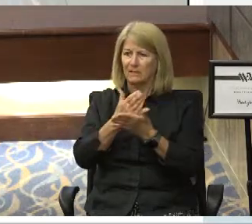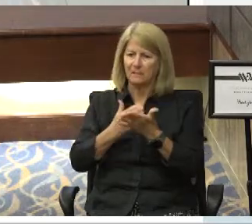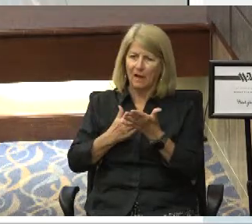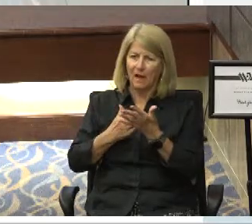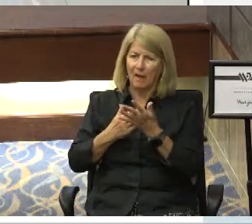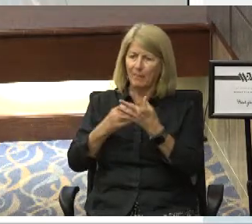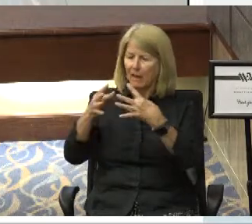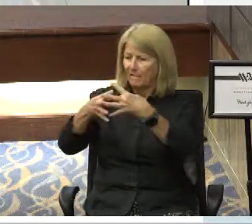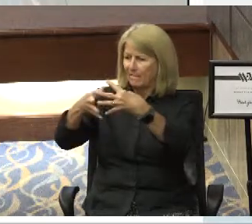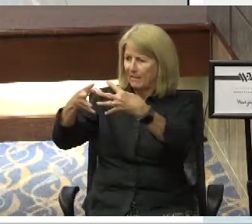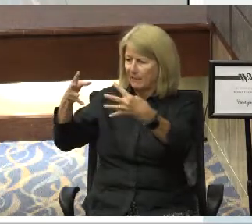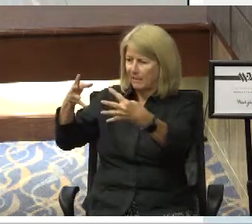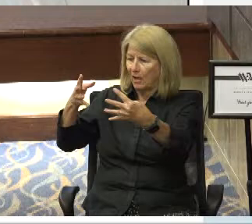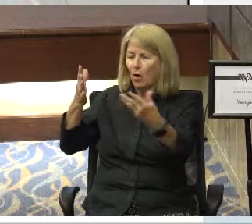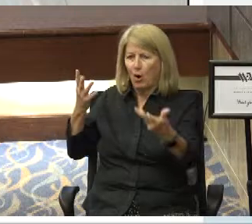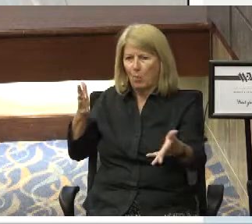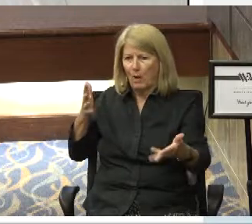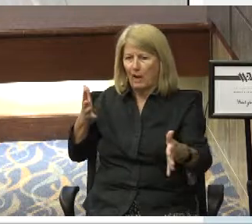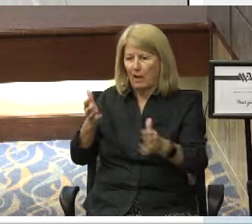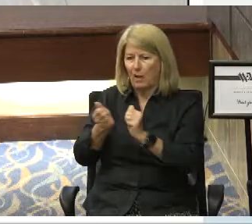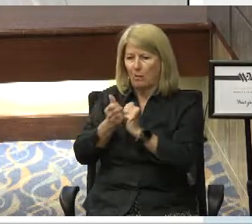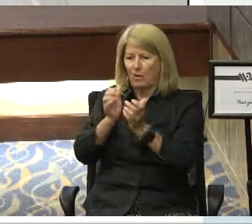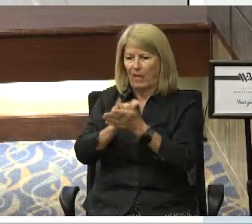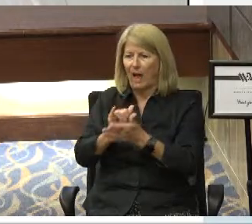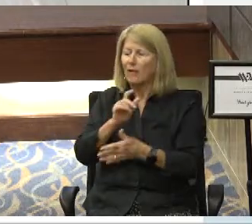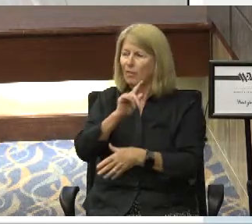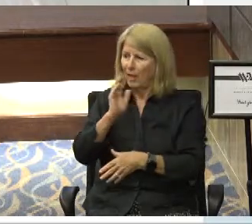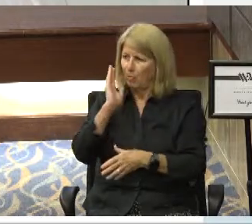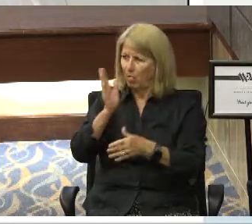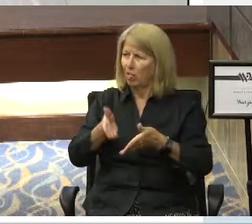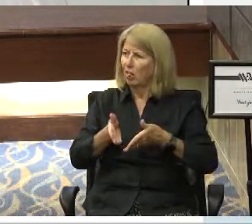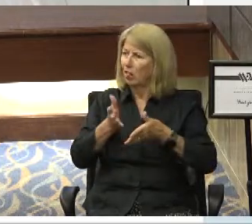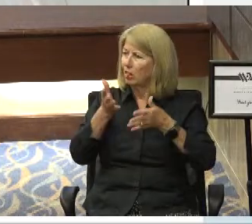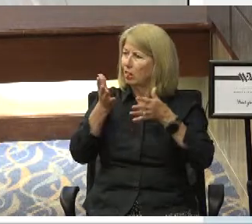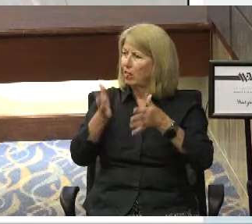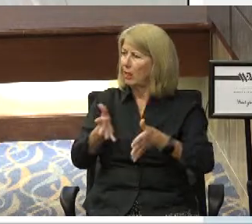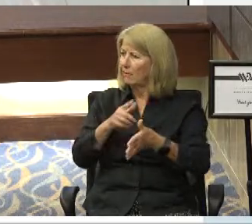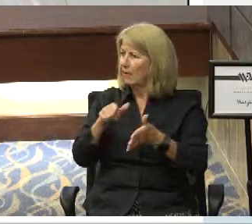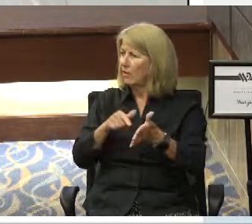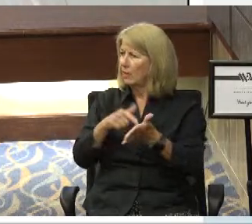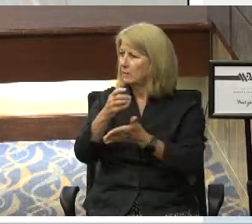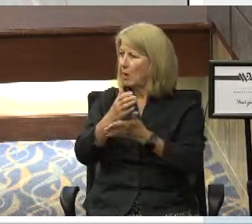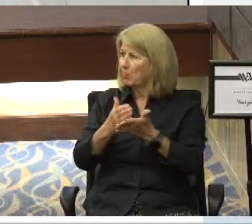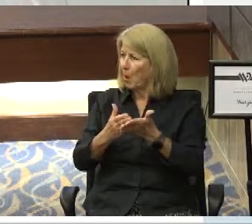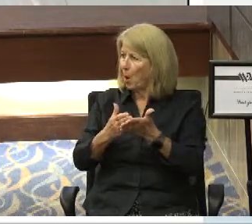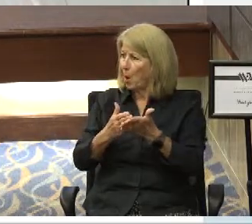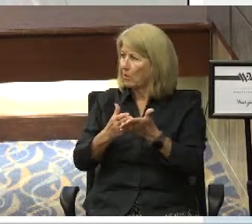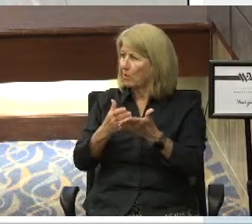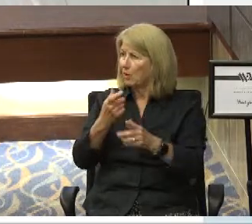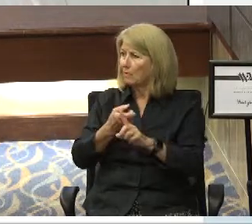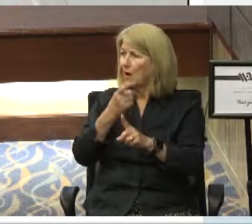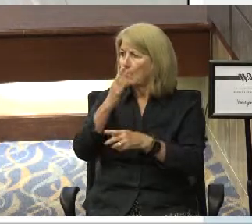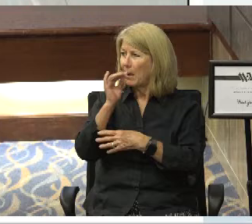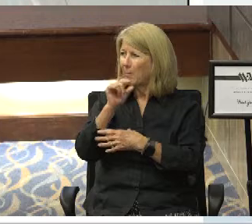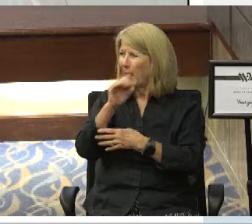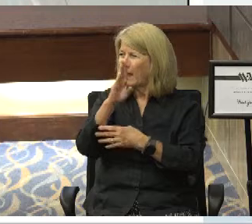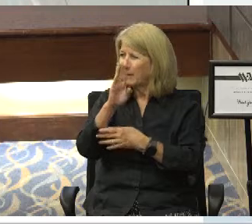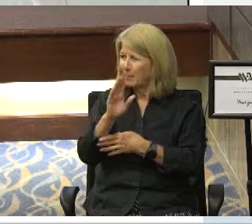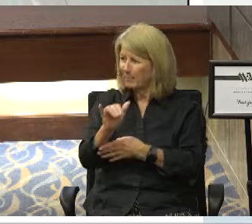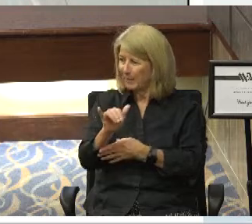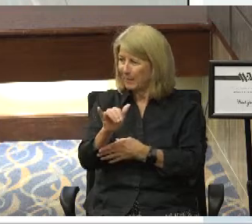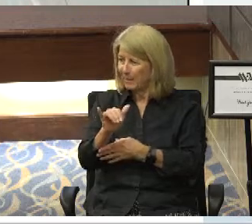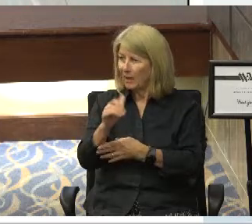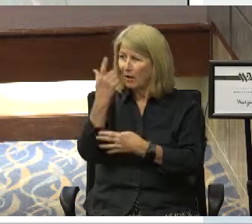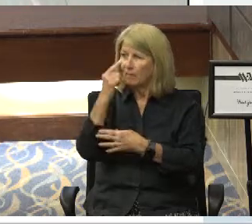put in with this. They are going to leave this part that fronts out the Bagby vacant for